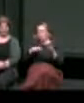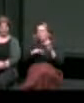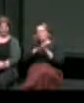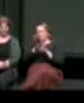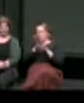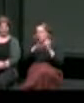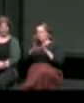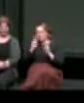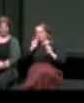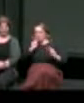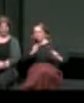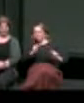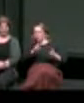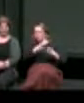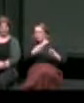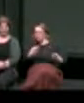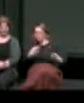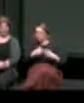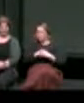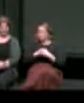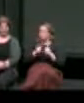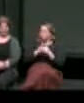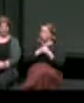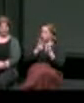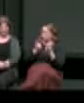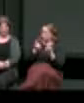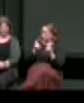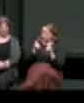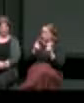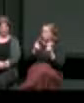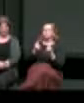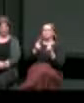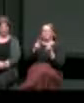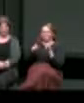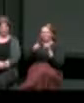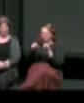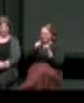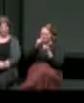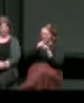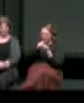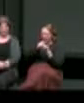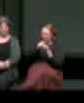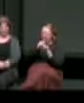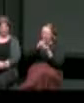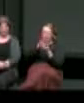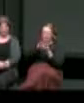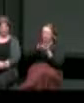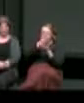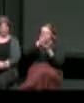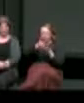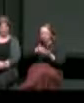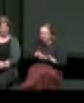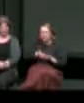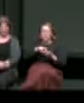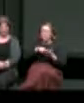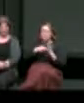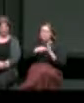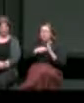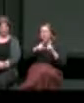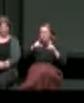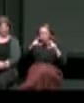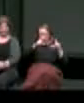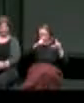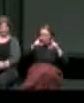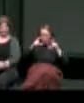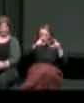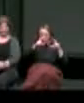the resource for starters. So the first step was doing precise documentation of this resource, which meant photographing it. And we